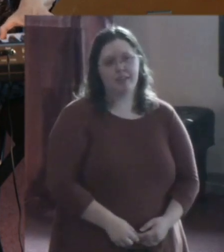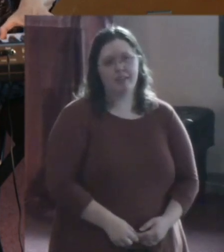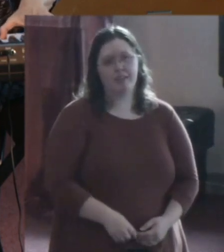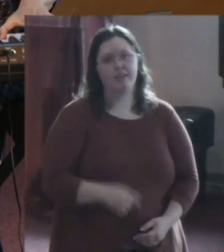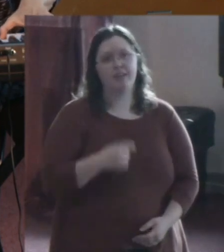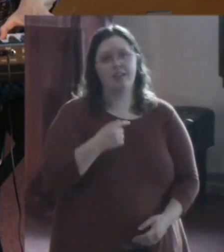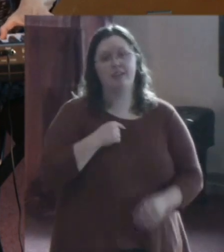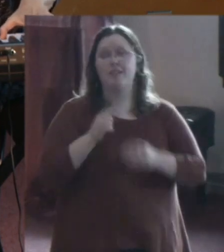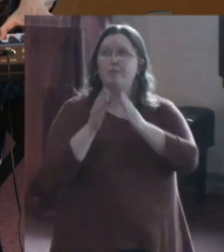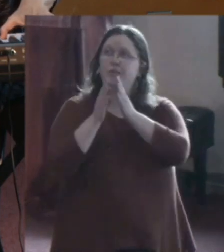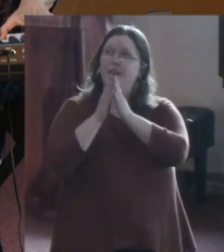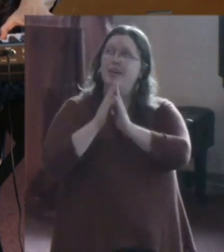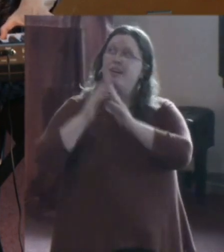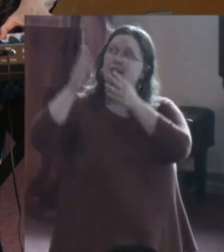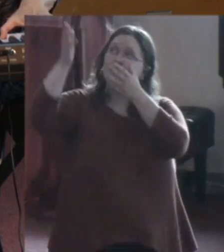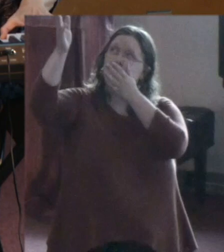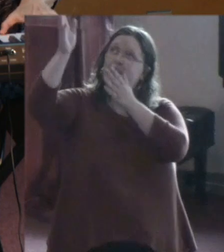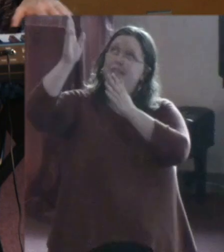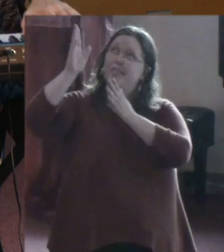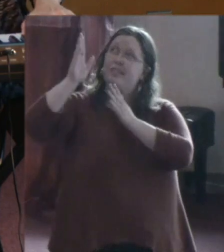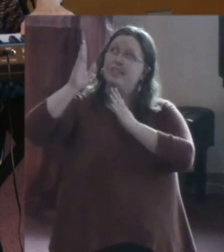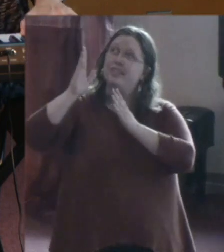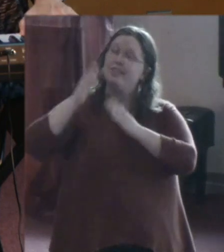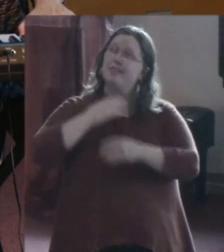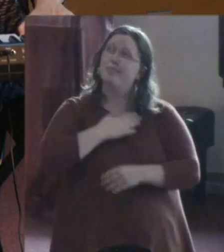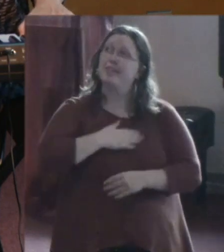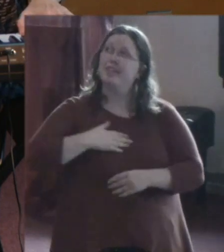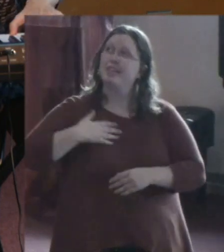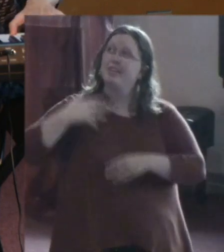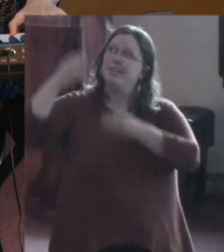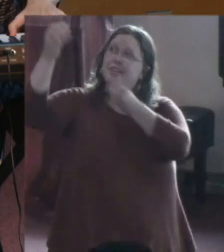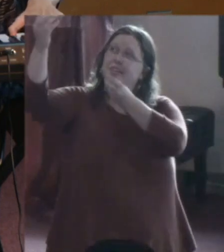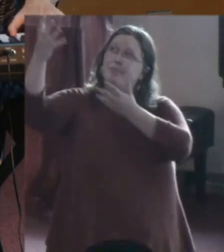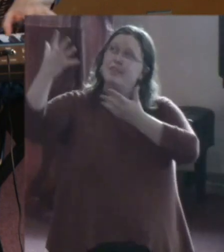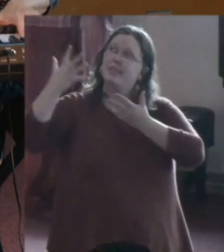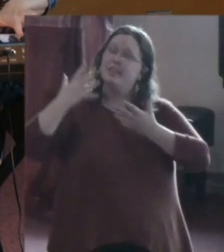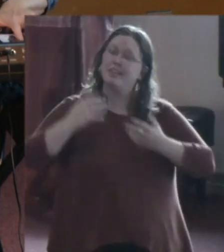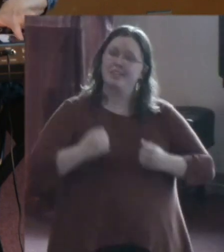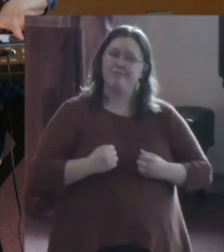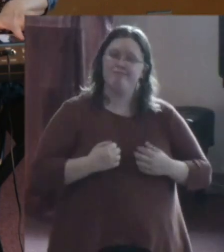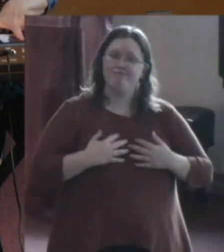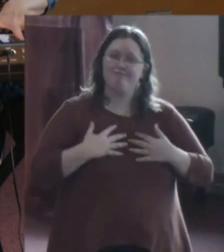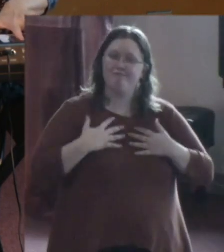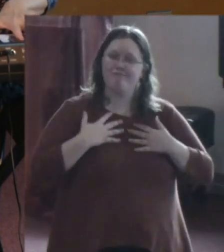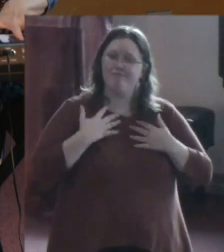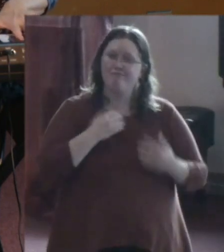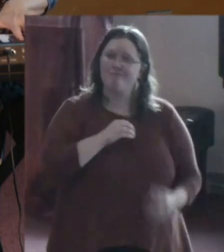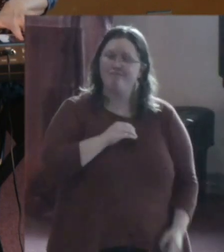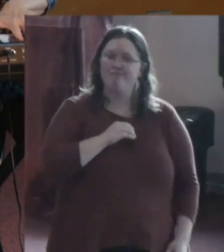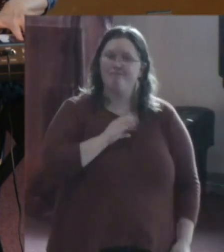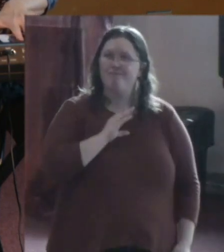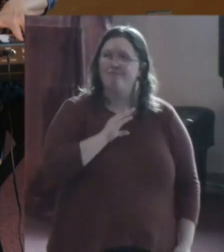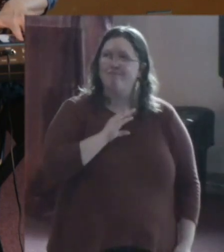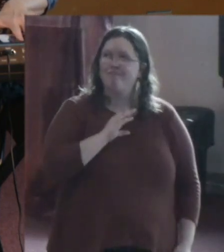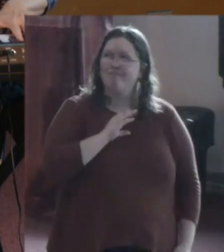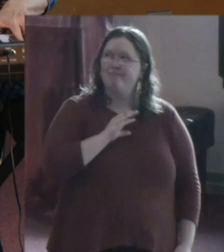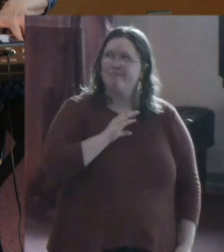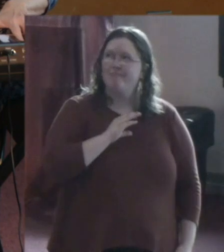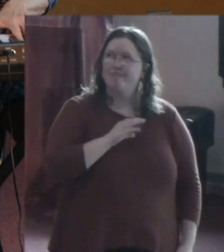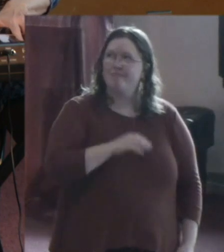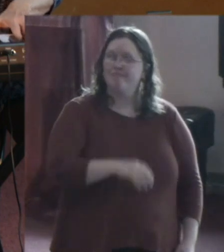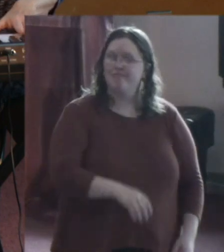I pray, God, please fill me up.